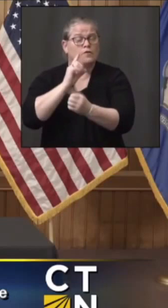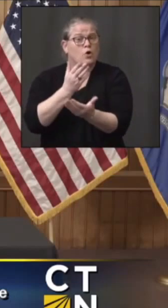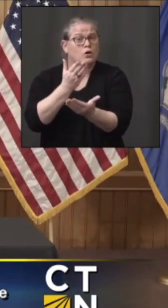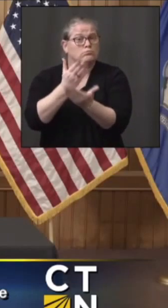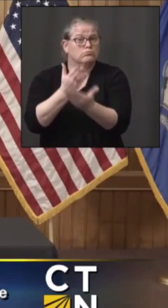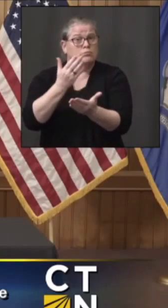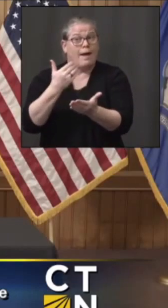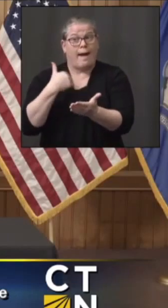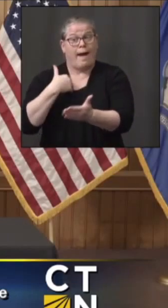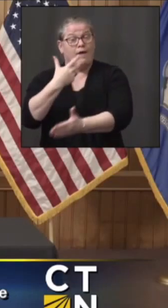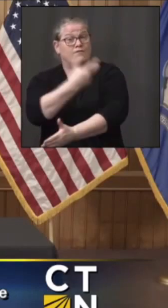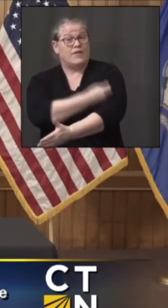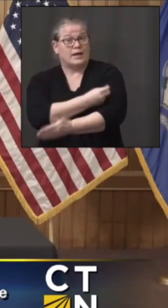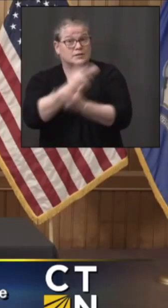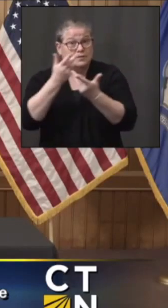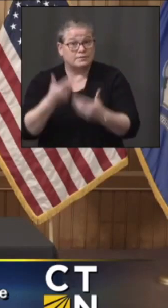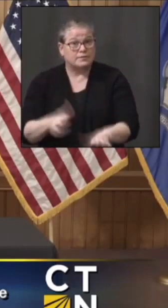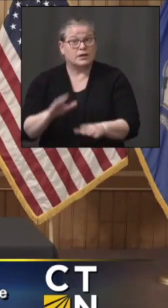that might be needed at some point?